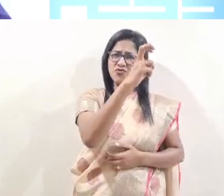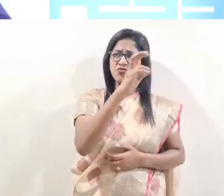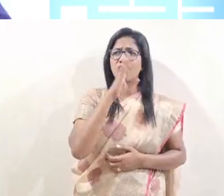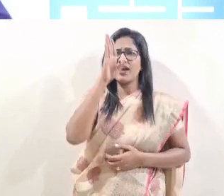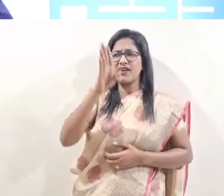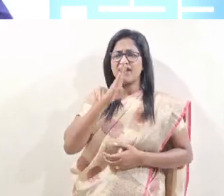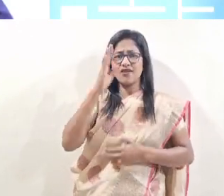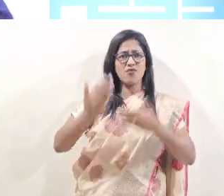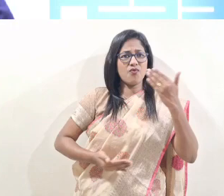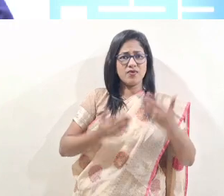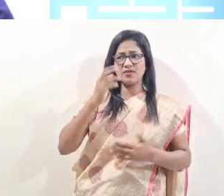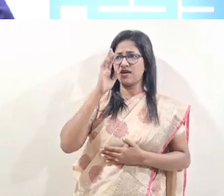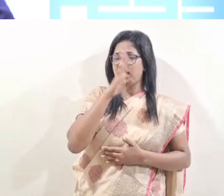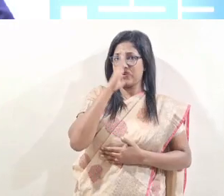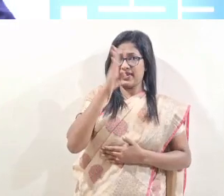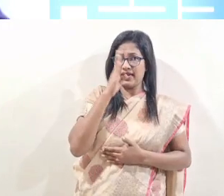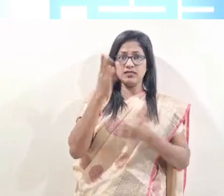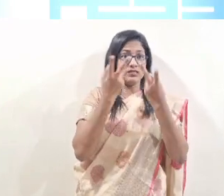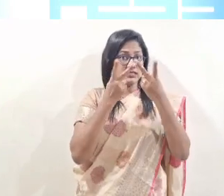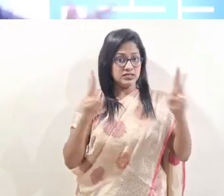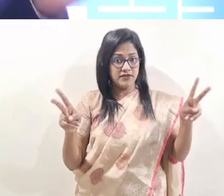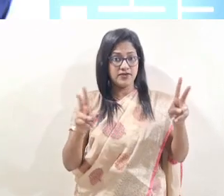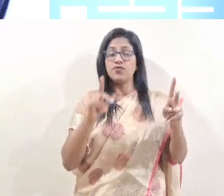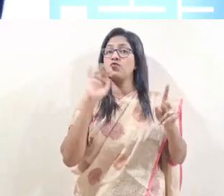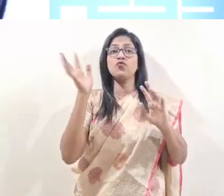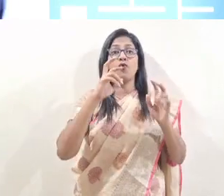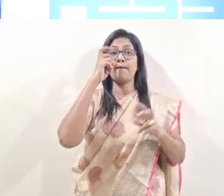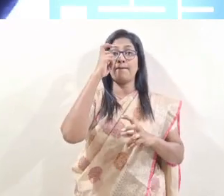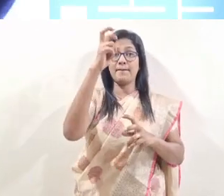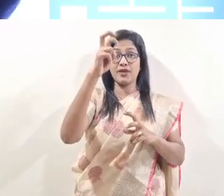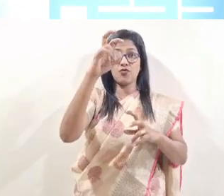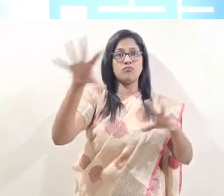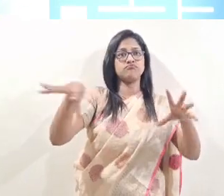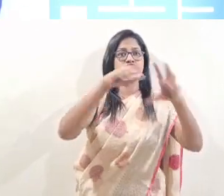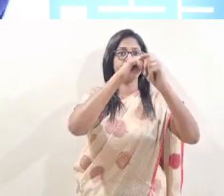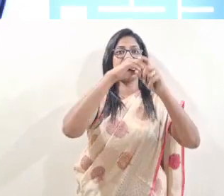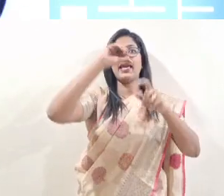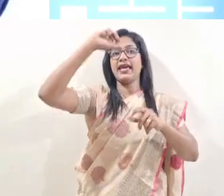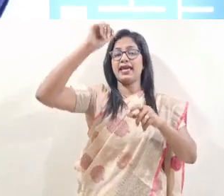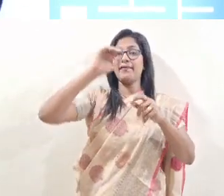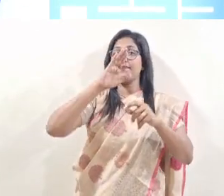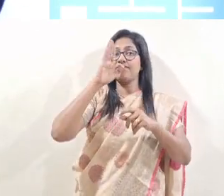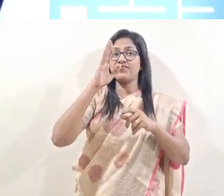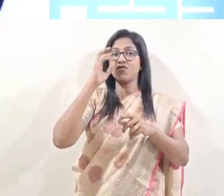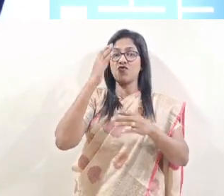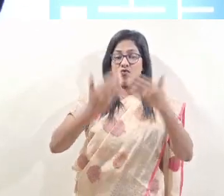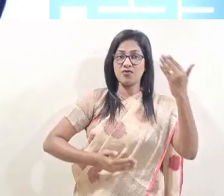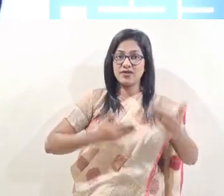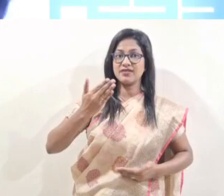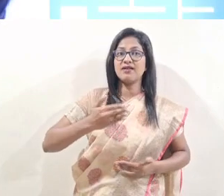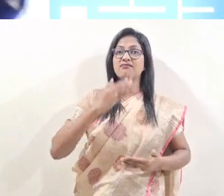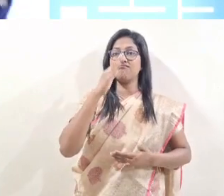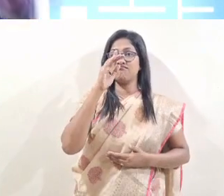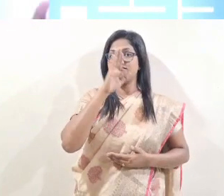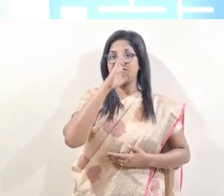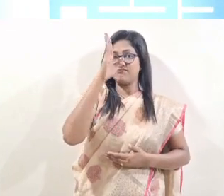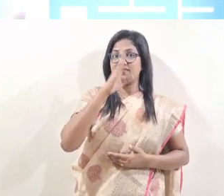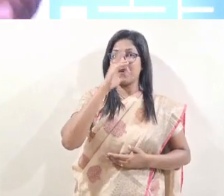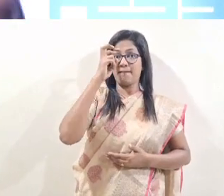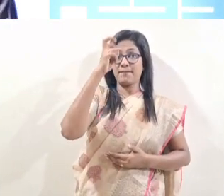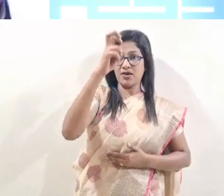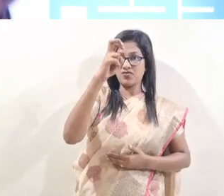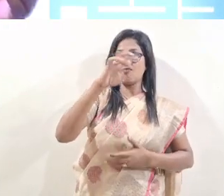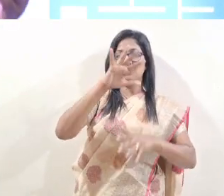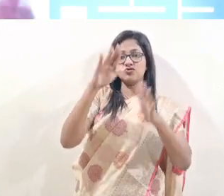two distinct entities. Kolkata Metro is a zone of the Indian Railways. So Indian Railways, you have many zones. One of the zone, it's a